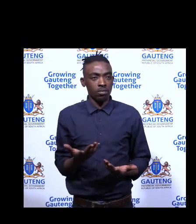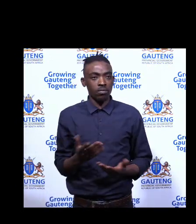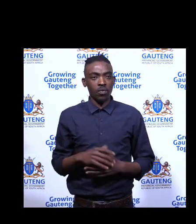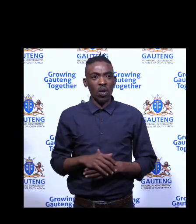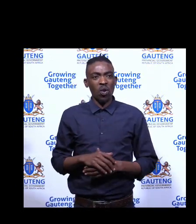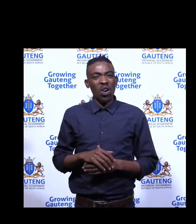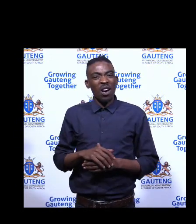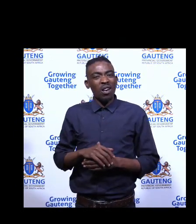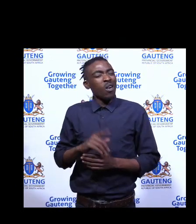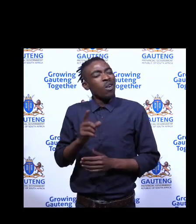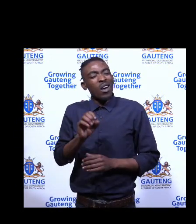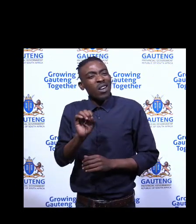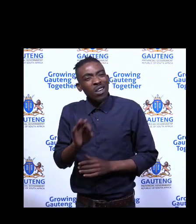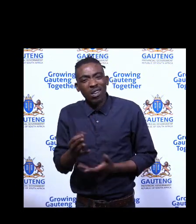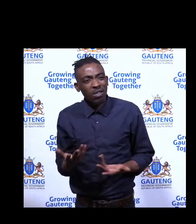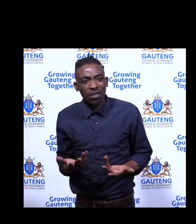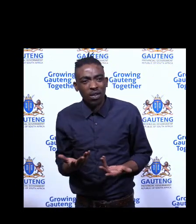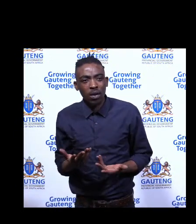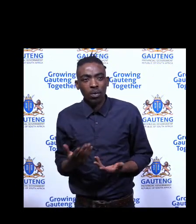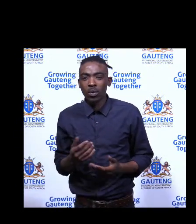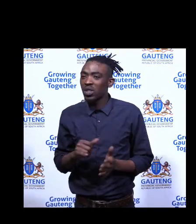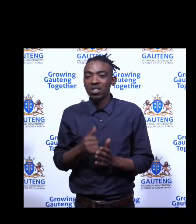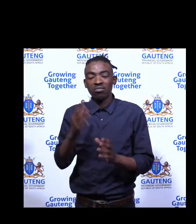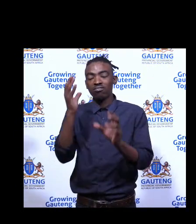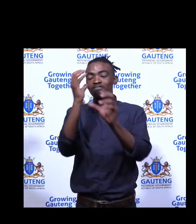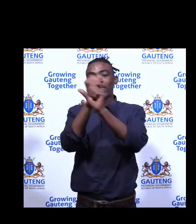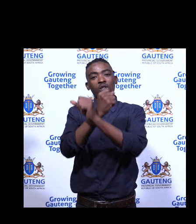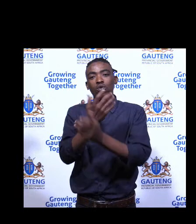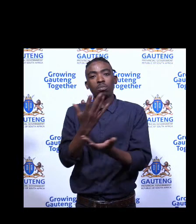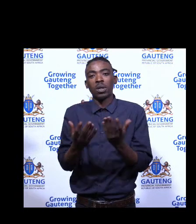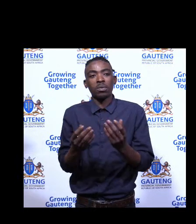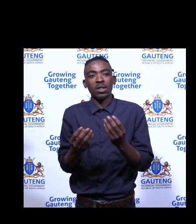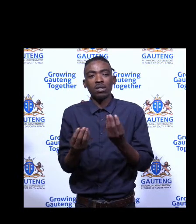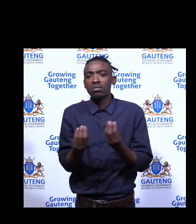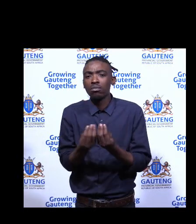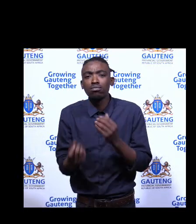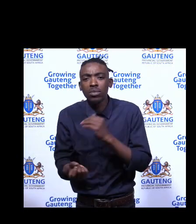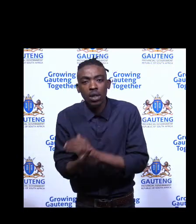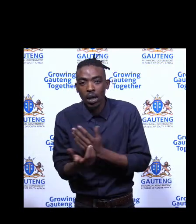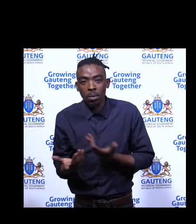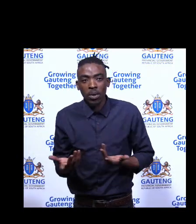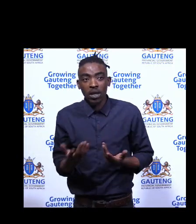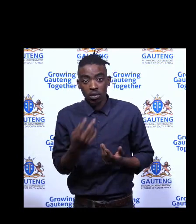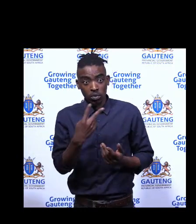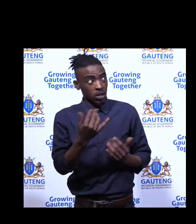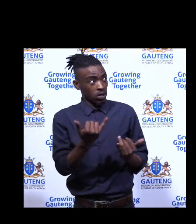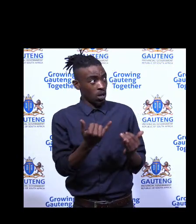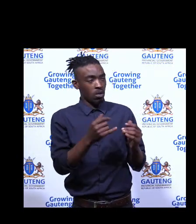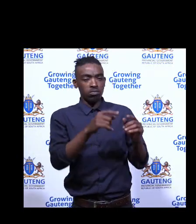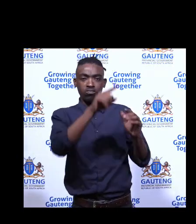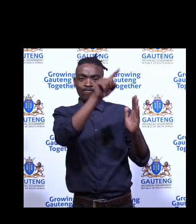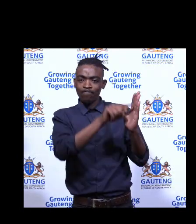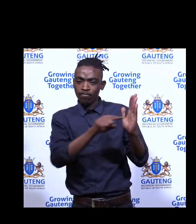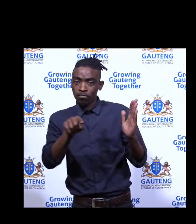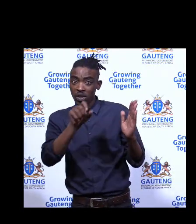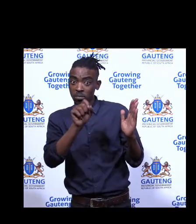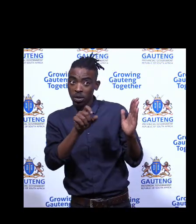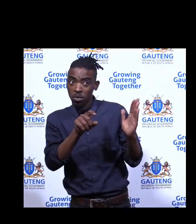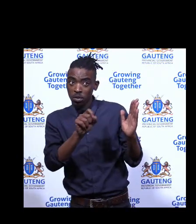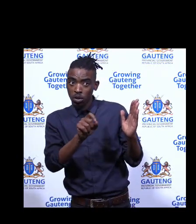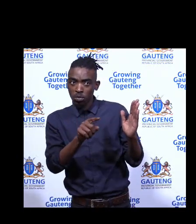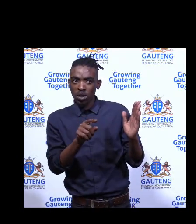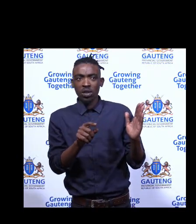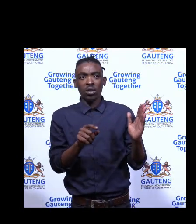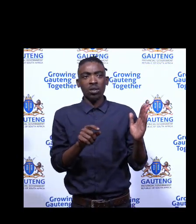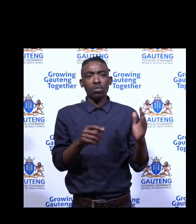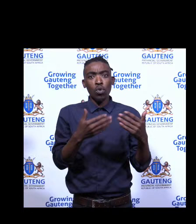if we assume a certain scenario? For instance, what you see here on this graph is that what happens if we suddenly open